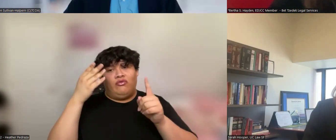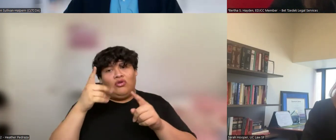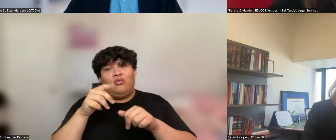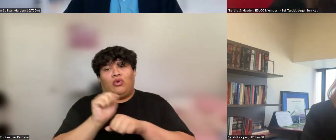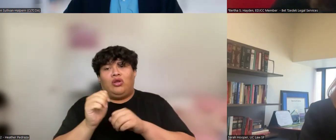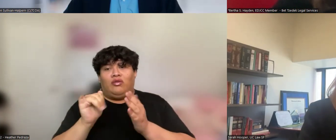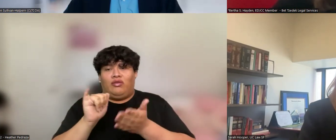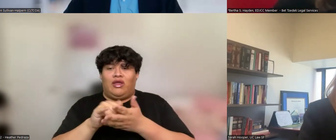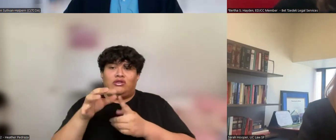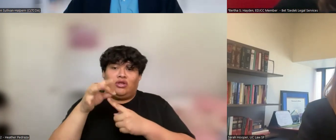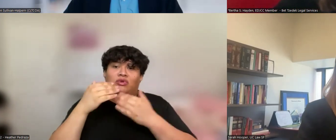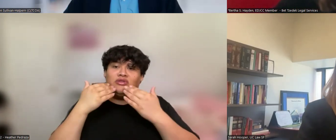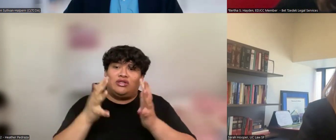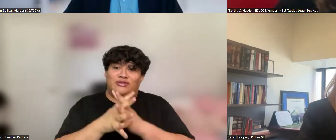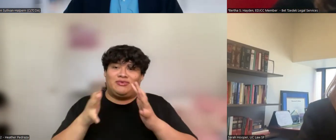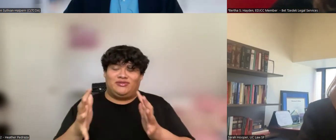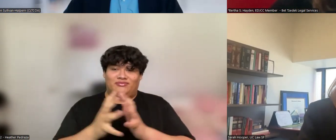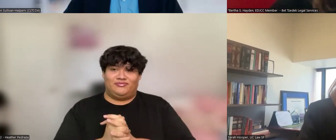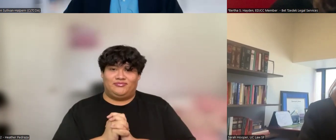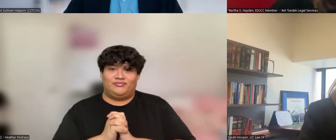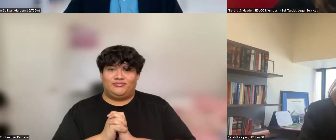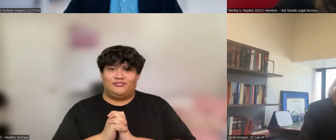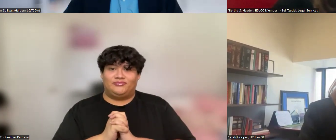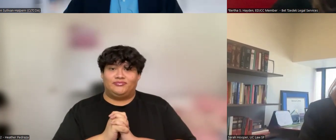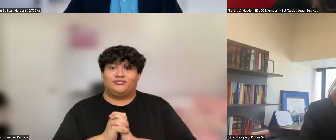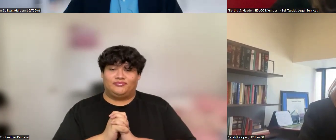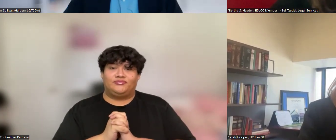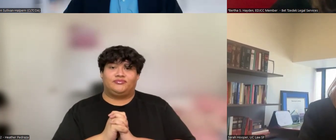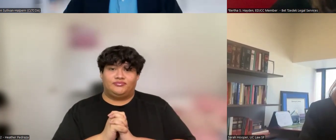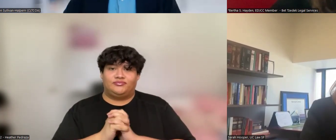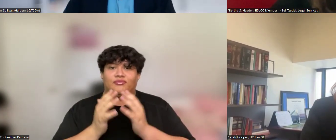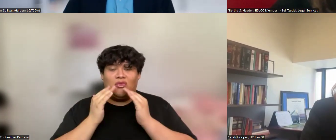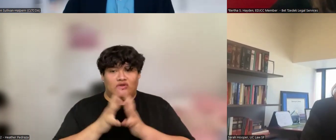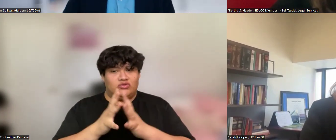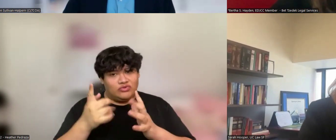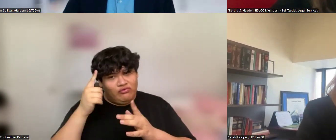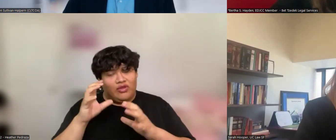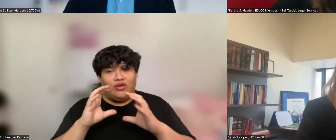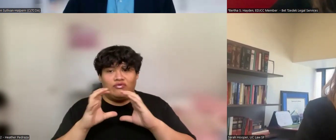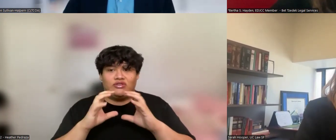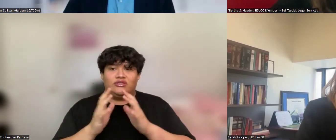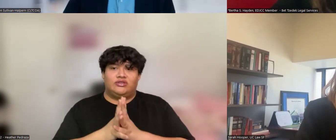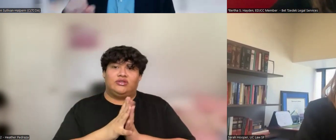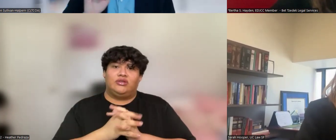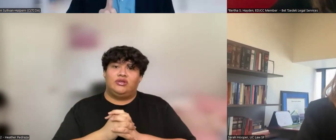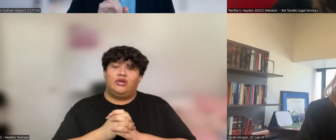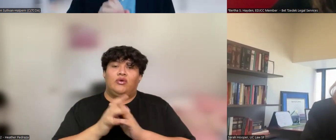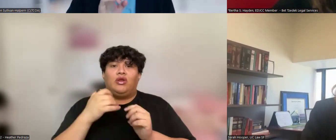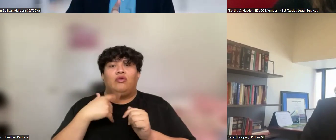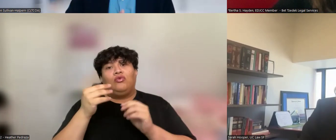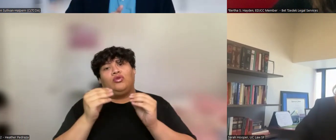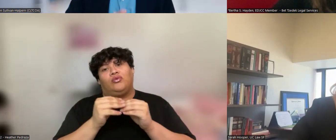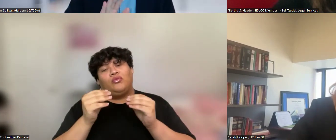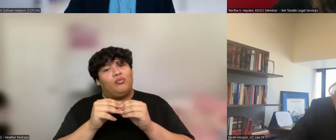topic. And thanks for considering. Thanks, Sarah. I appreciate you being part of that conversation. We have one more